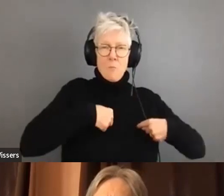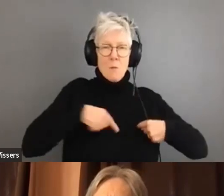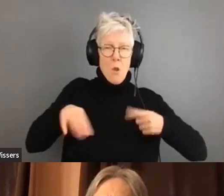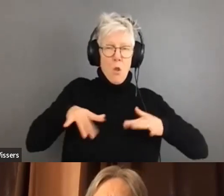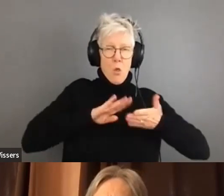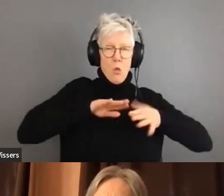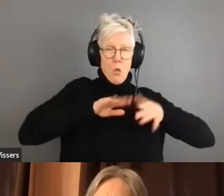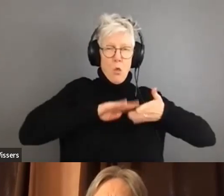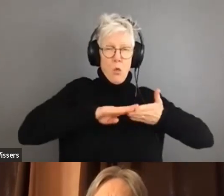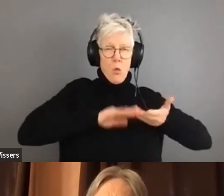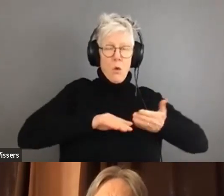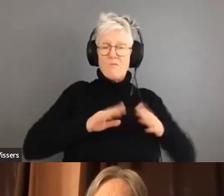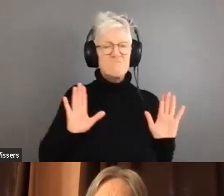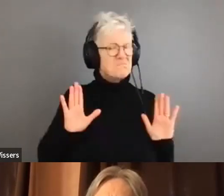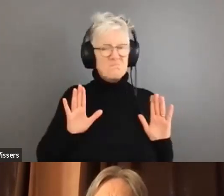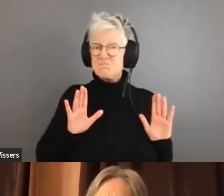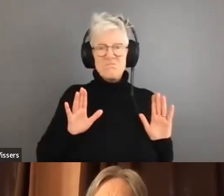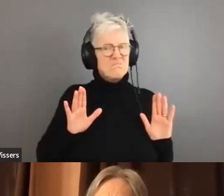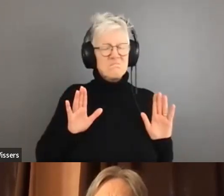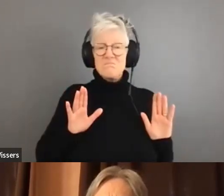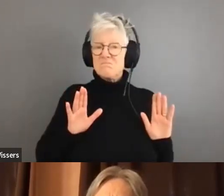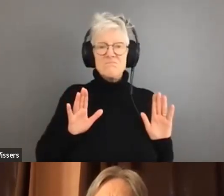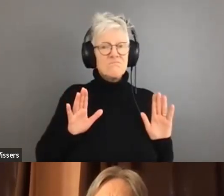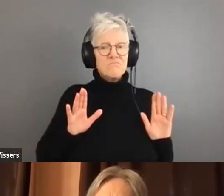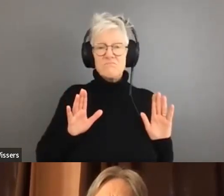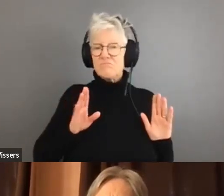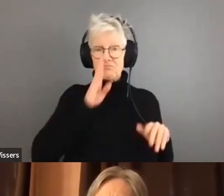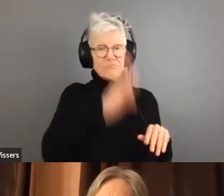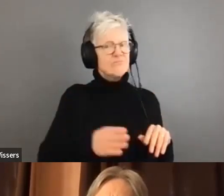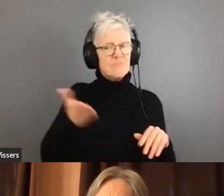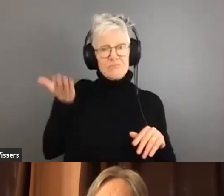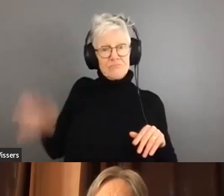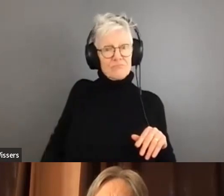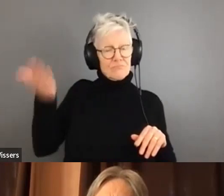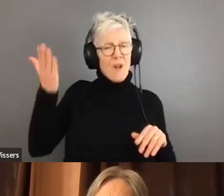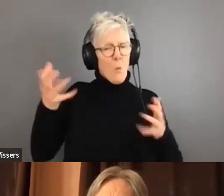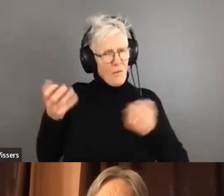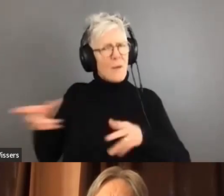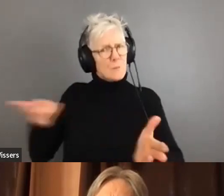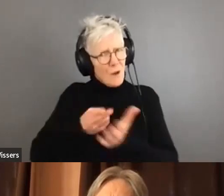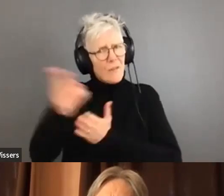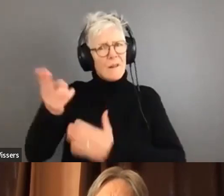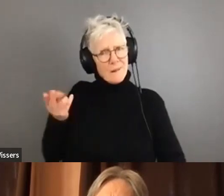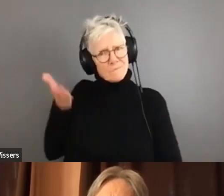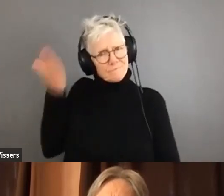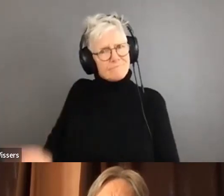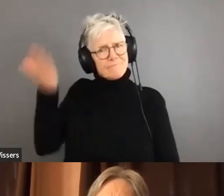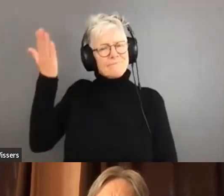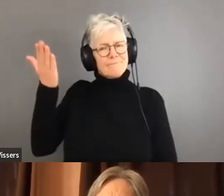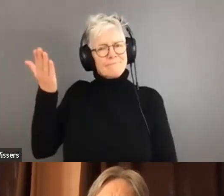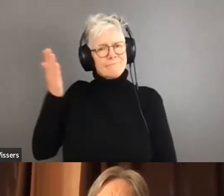for sure. And I want people to be who they are, not who they aren't.